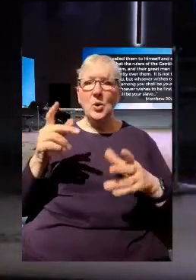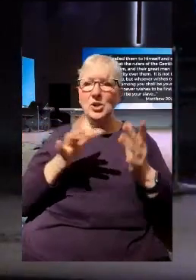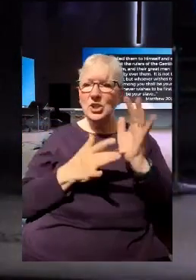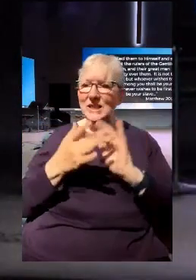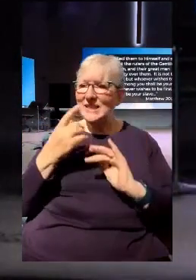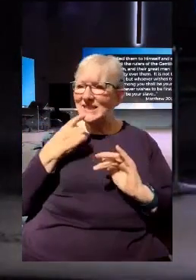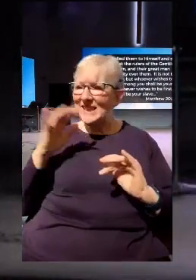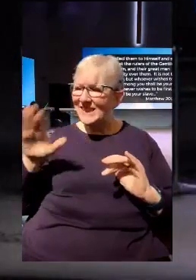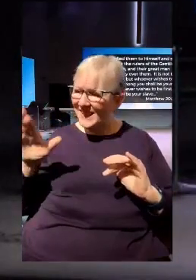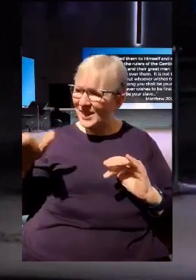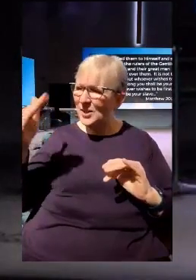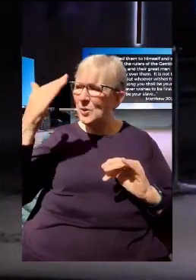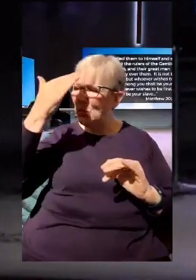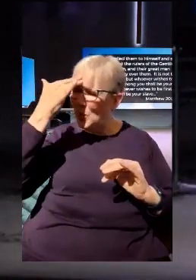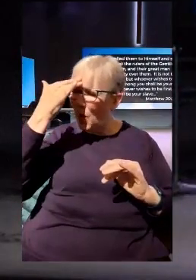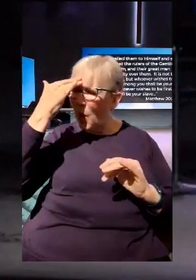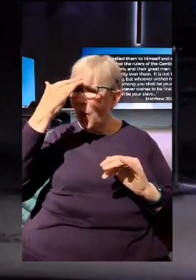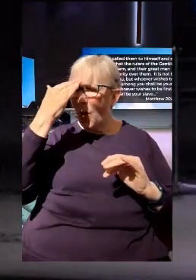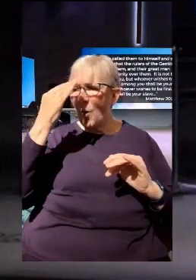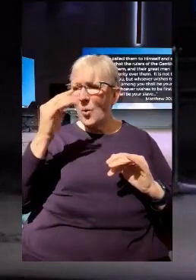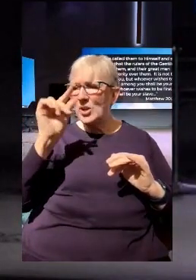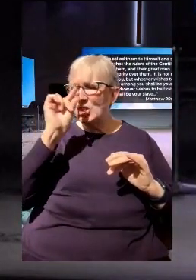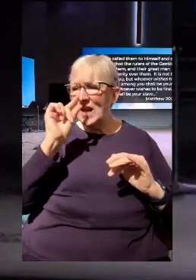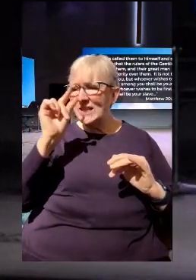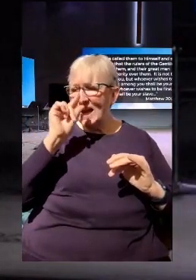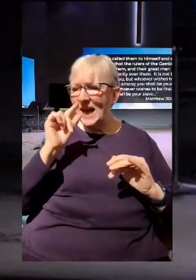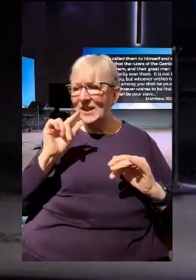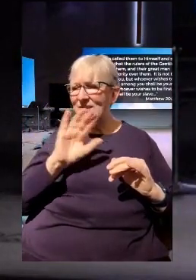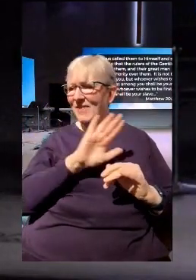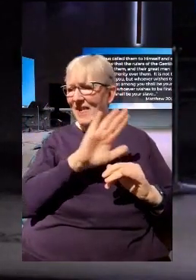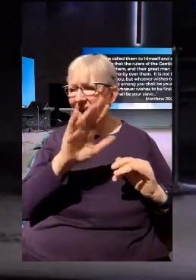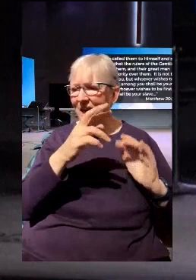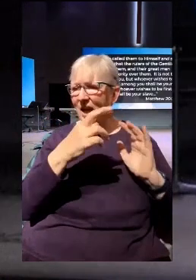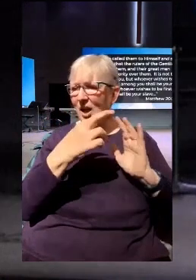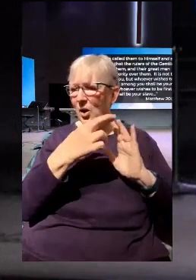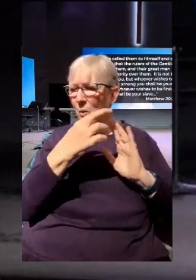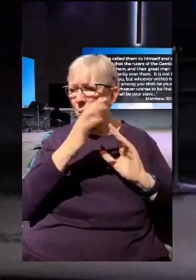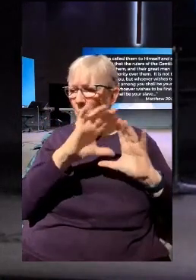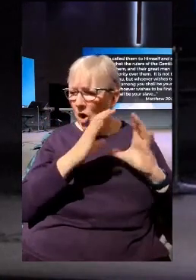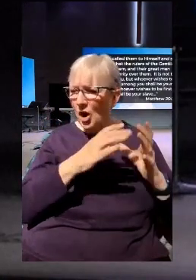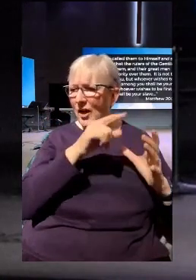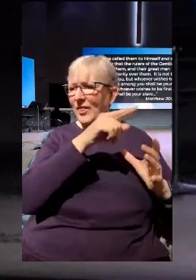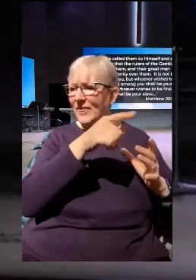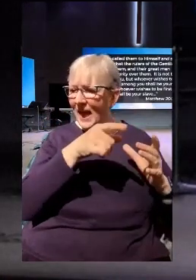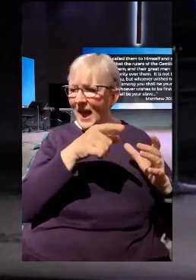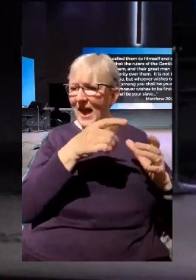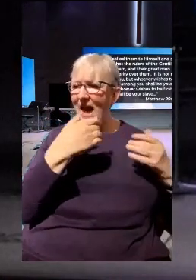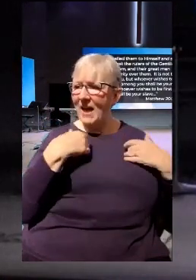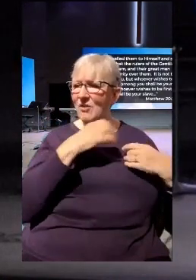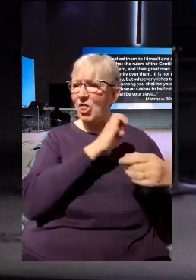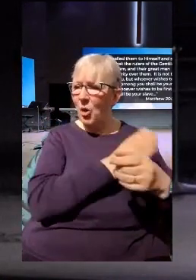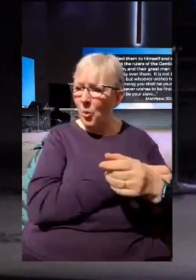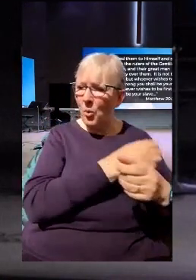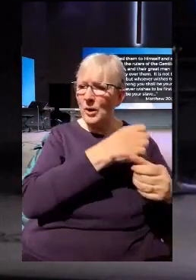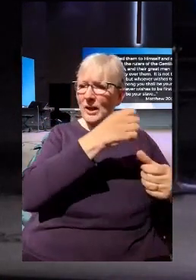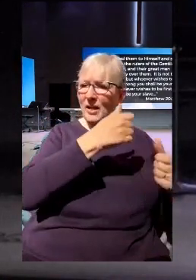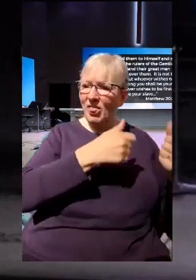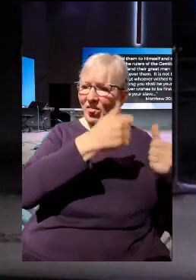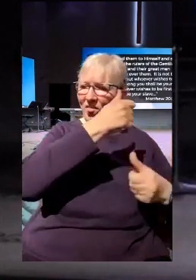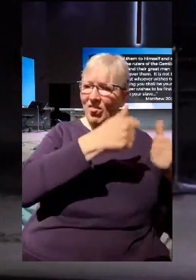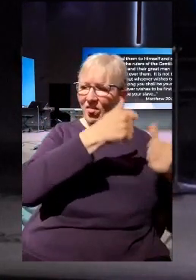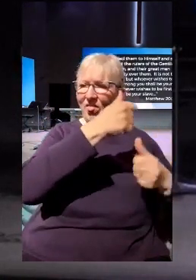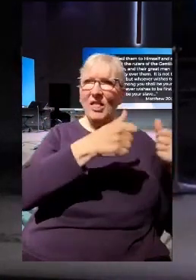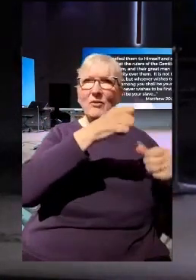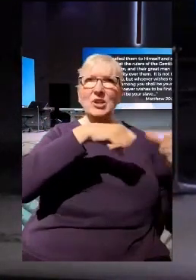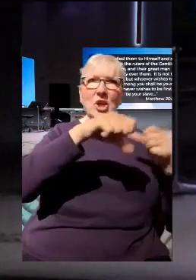the rulers of the Gentiles lord it over them, and their great men exercise authority over them. It is not this way among you." Well, it kind of is, but